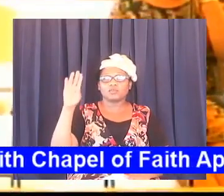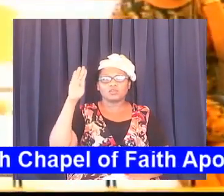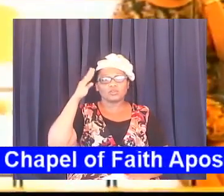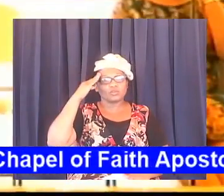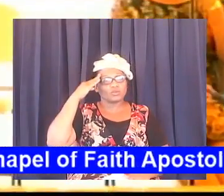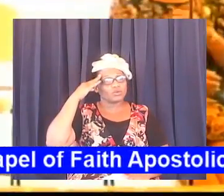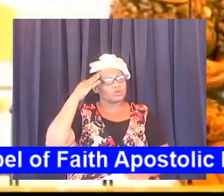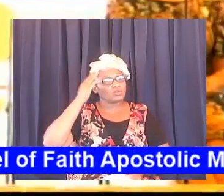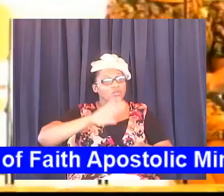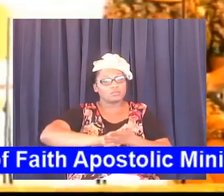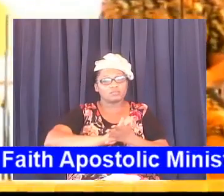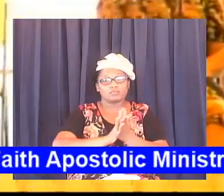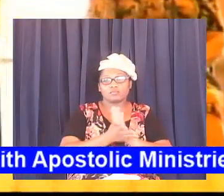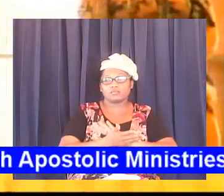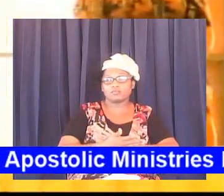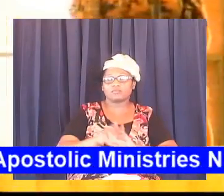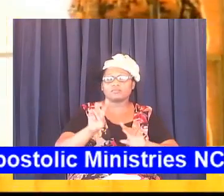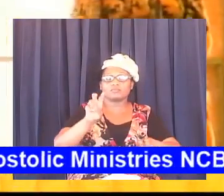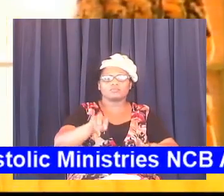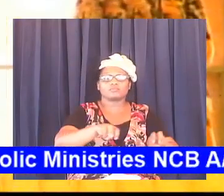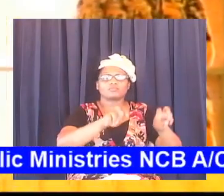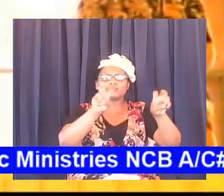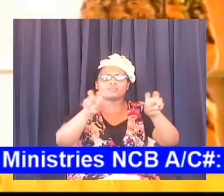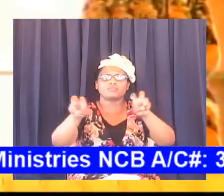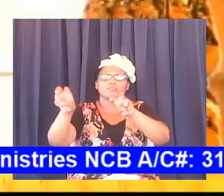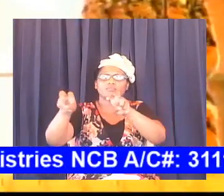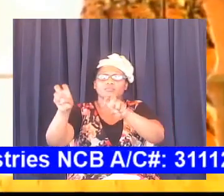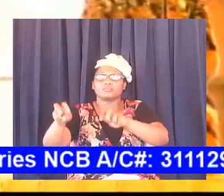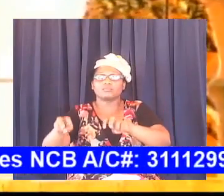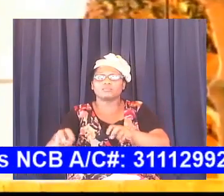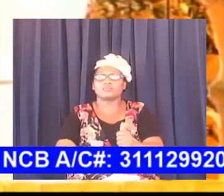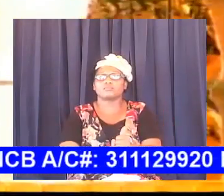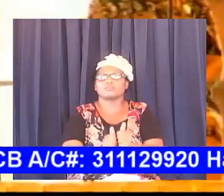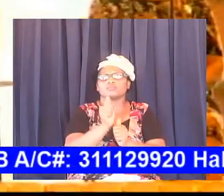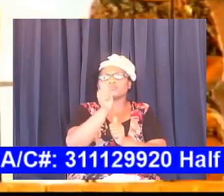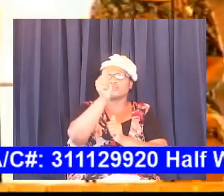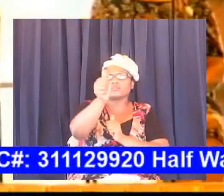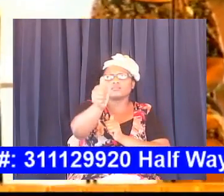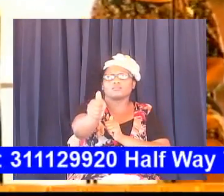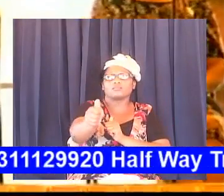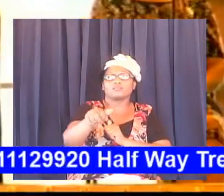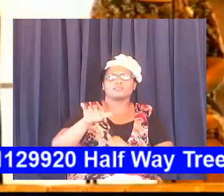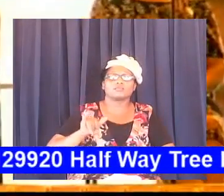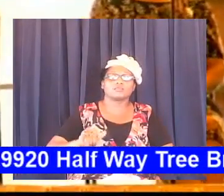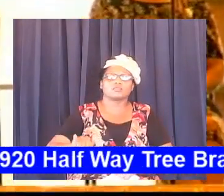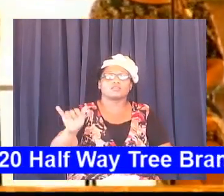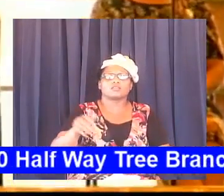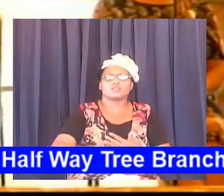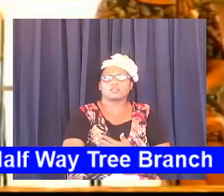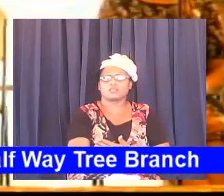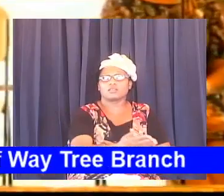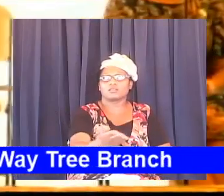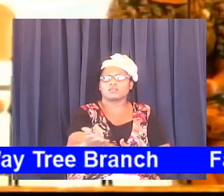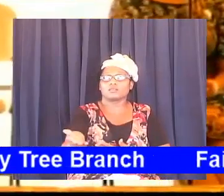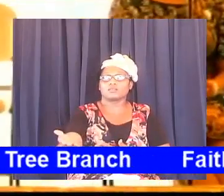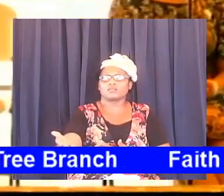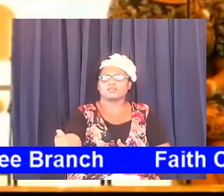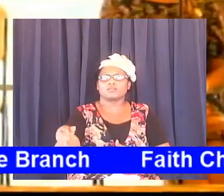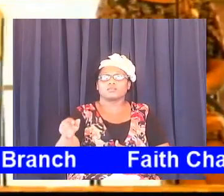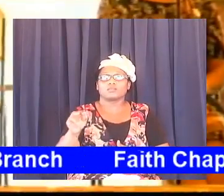peace. I've traveled far, still there is far to go.